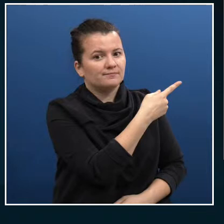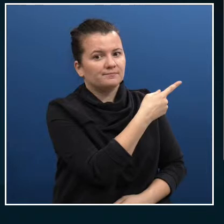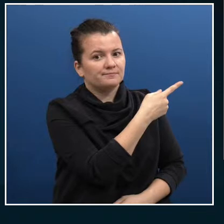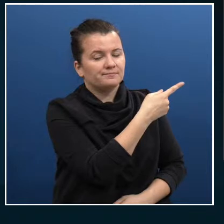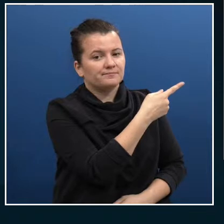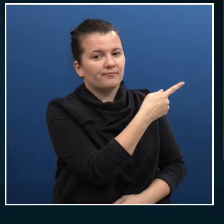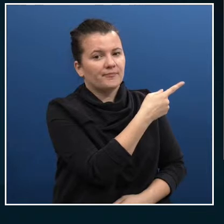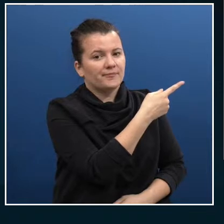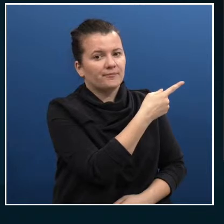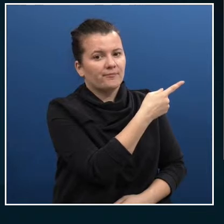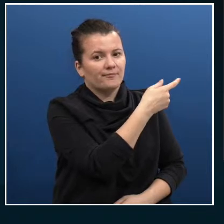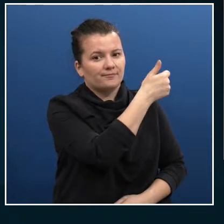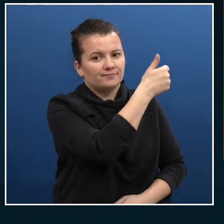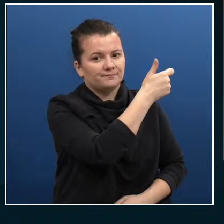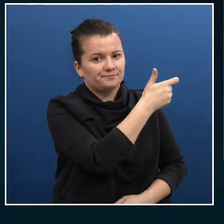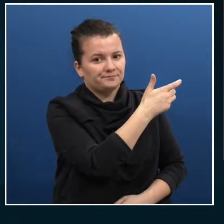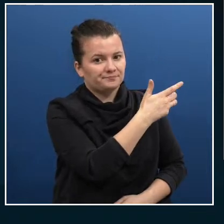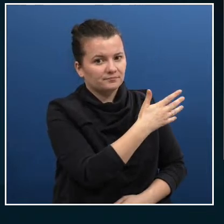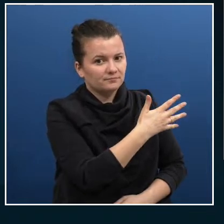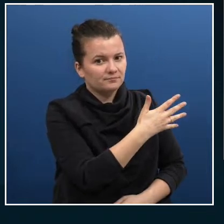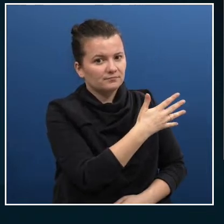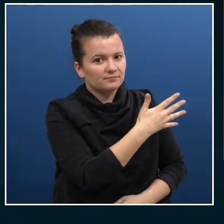staging directory, and then it will